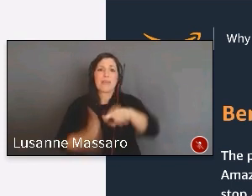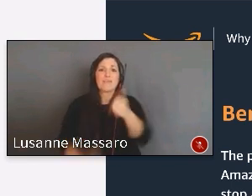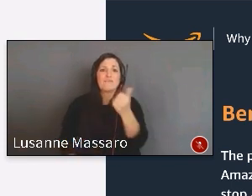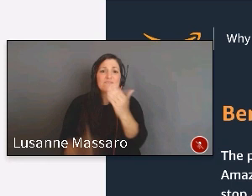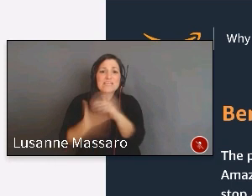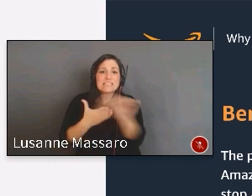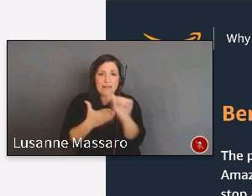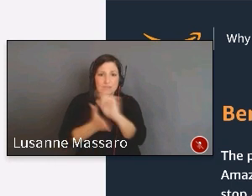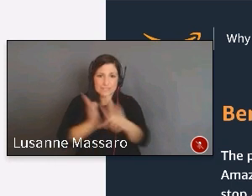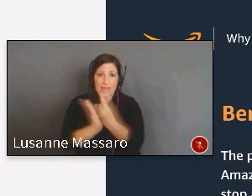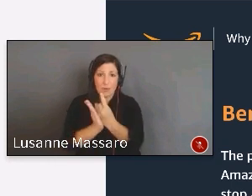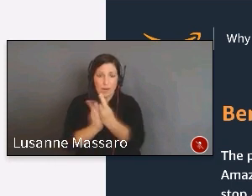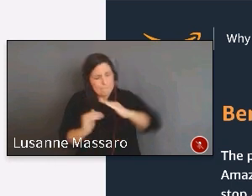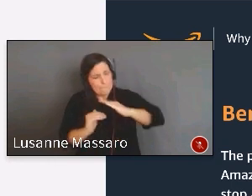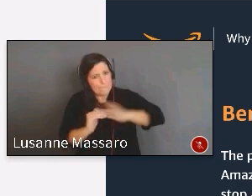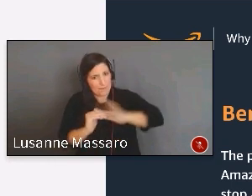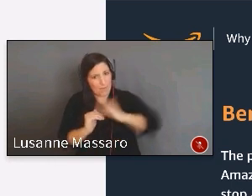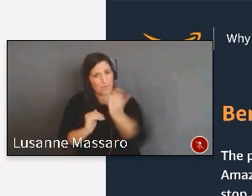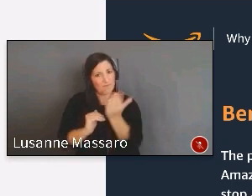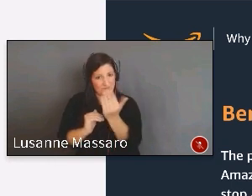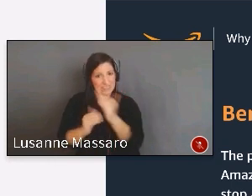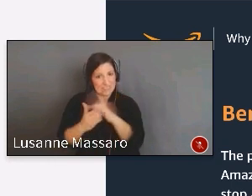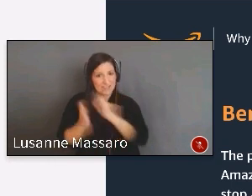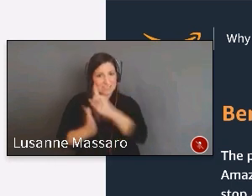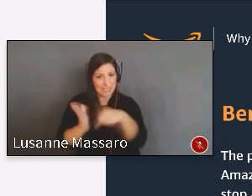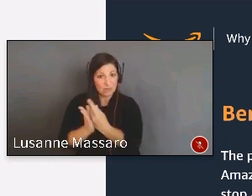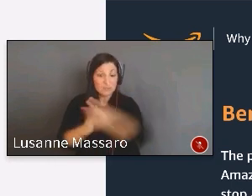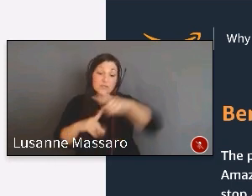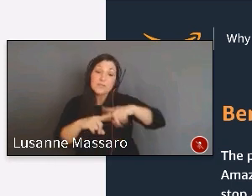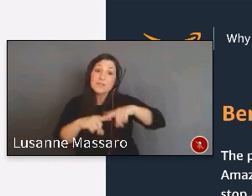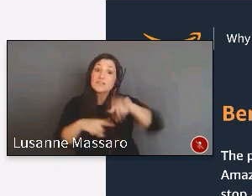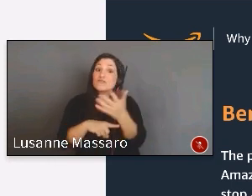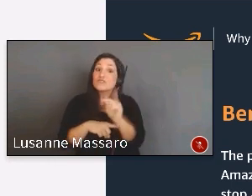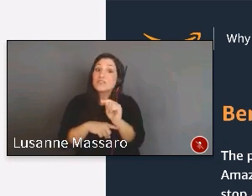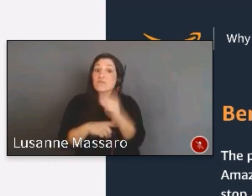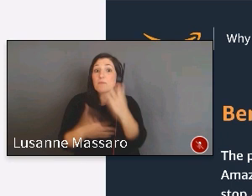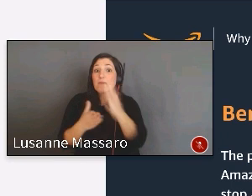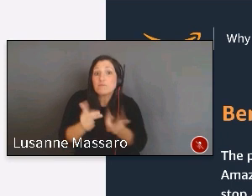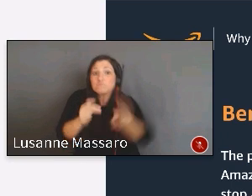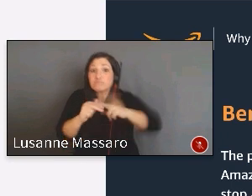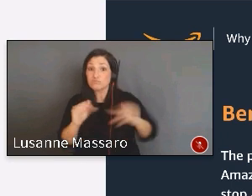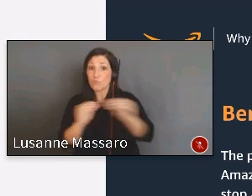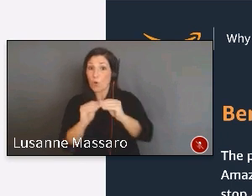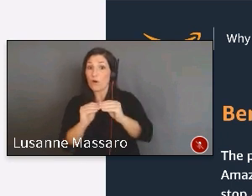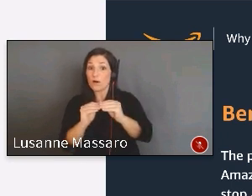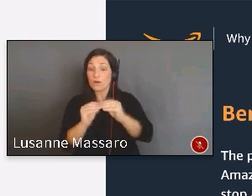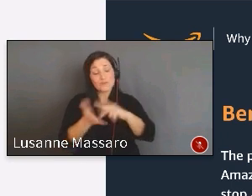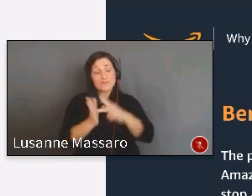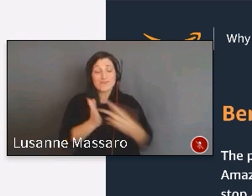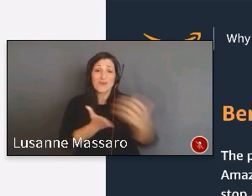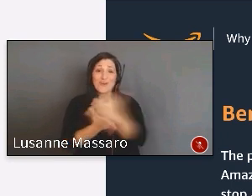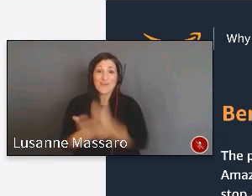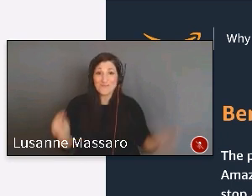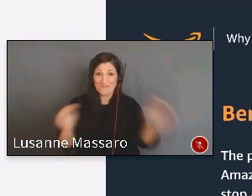hour minimum. So, depending on the shift, you may receive a shift differential, which will allow you to learn to earn even